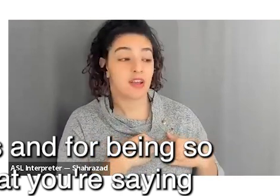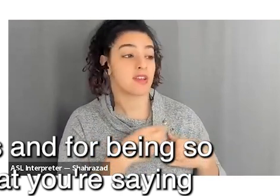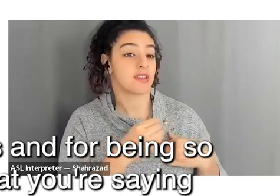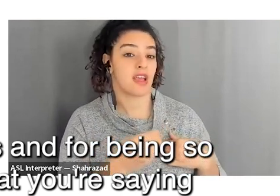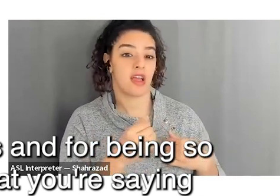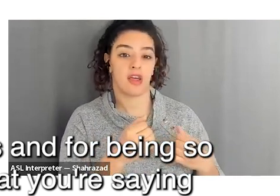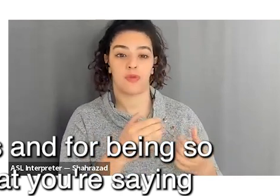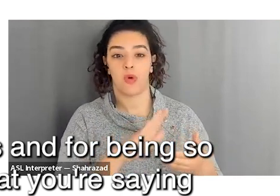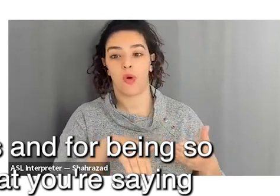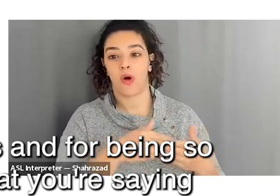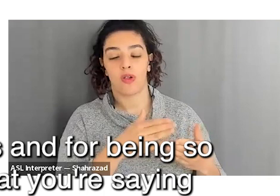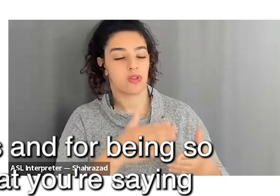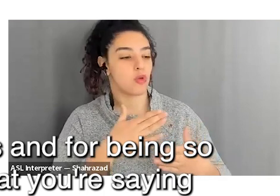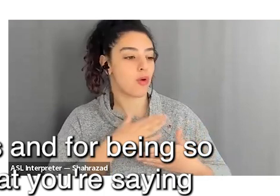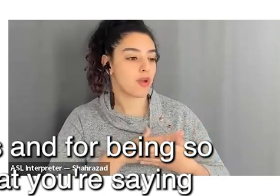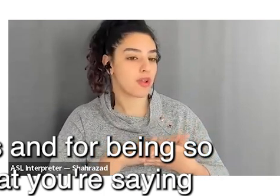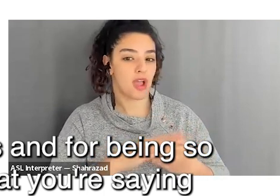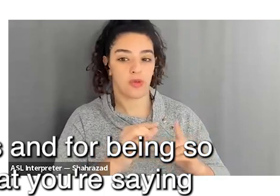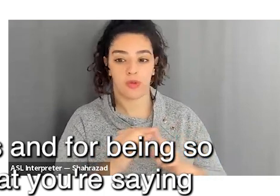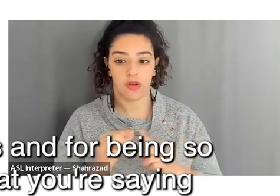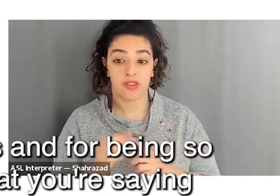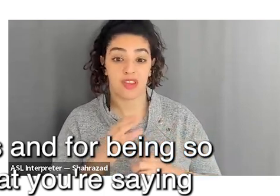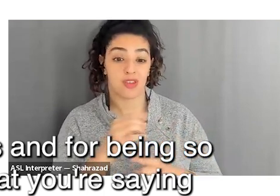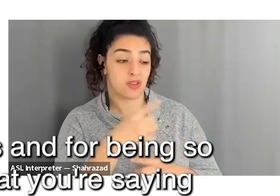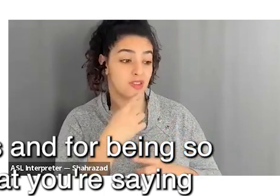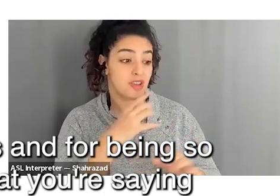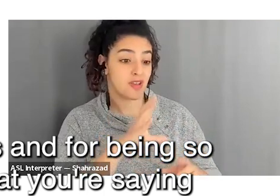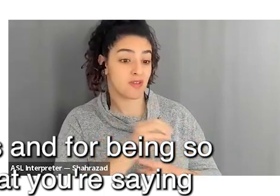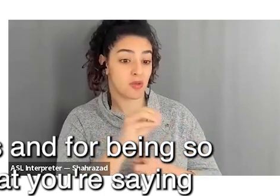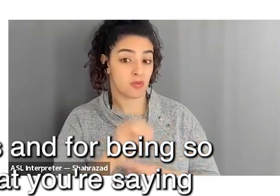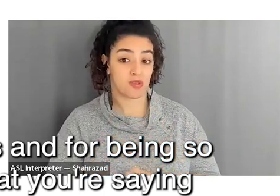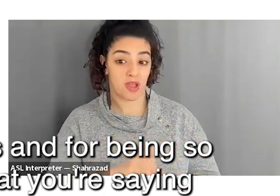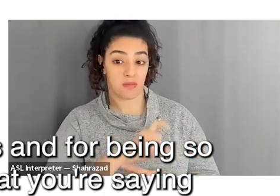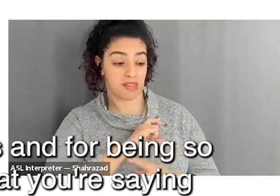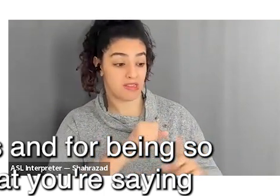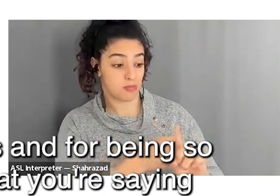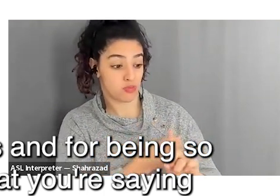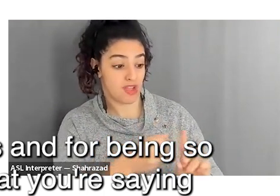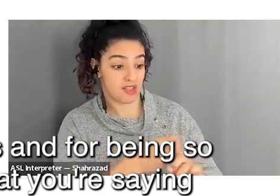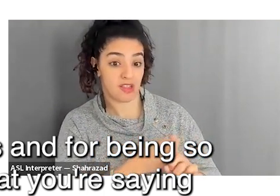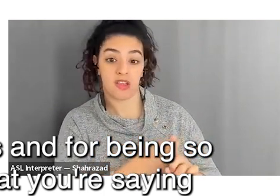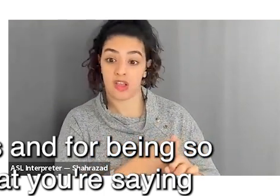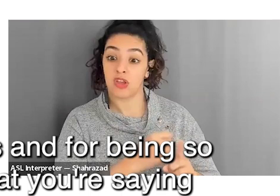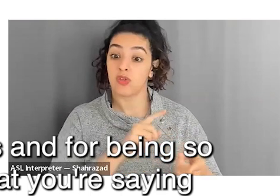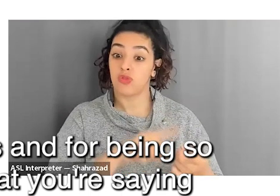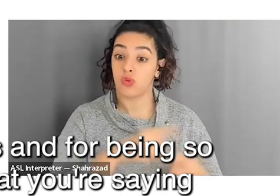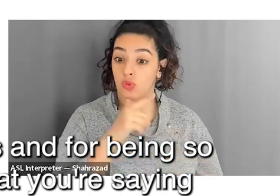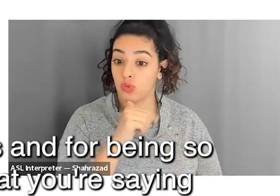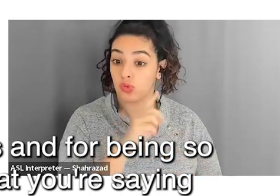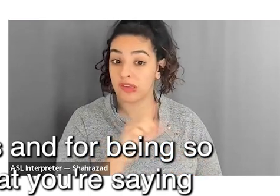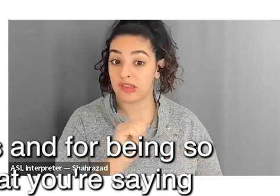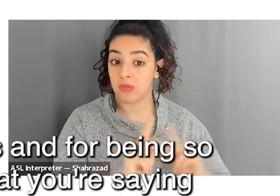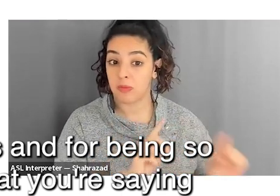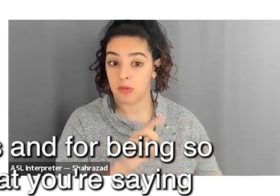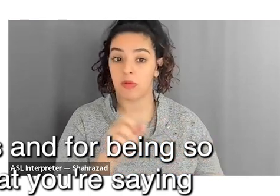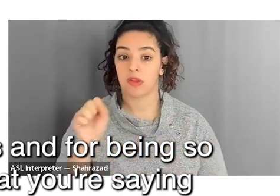the 50% of police brutality is on disabled folks in Atlanta.